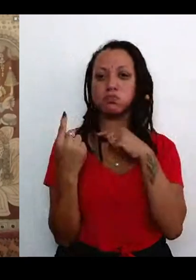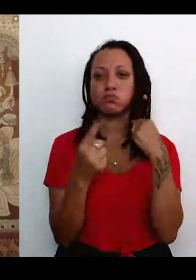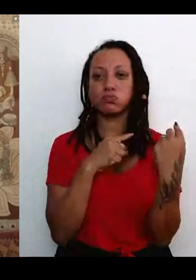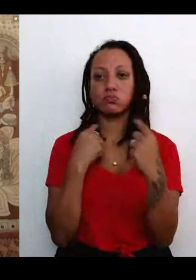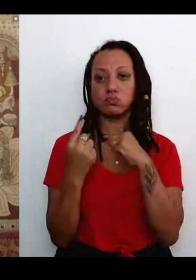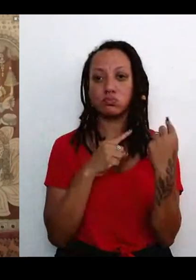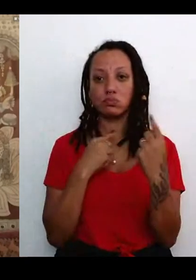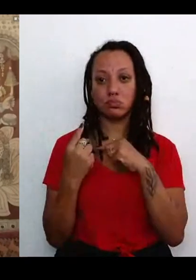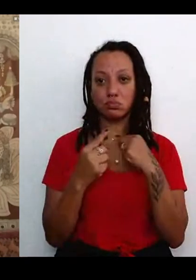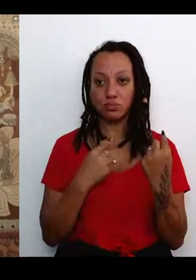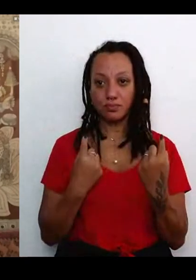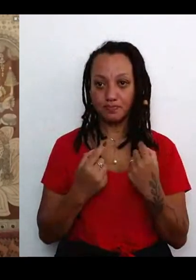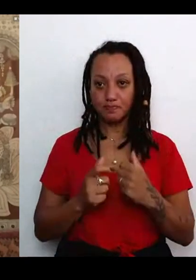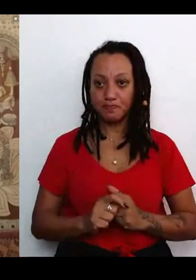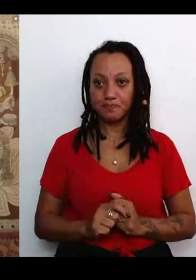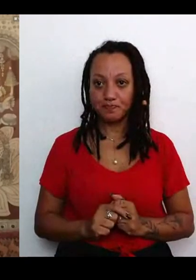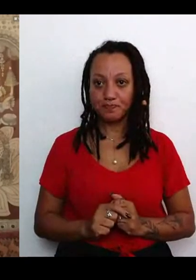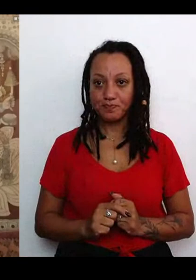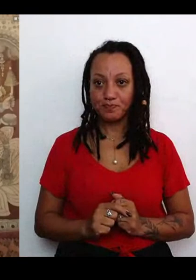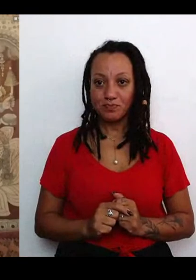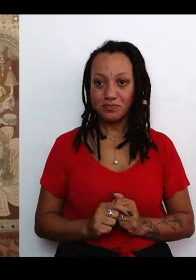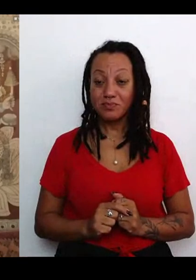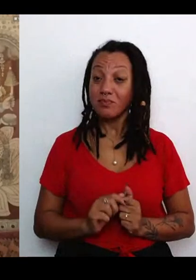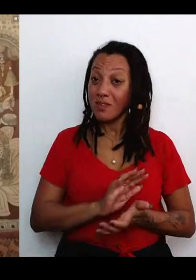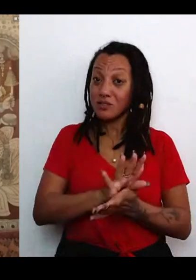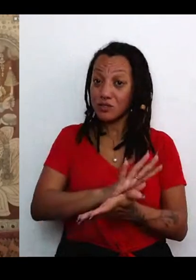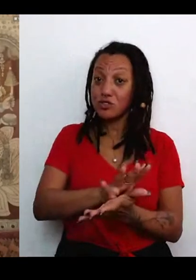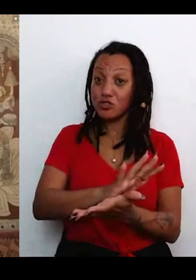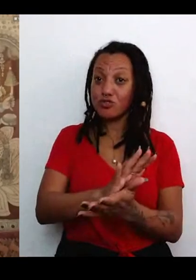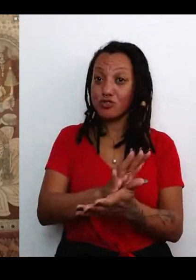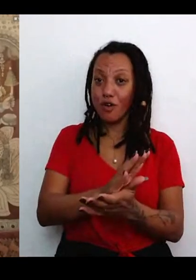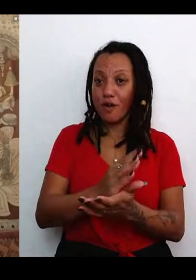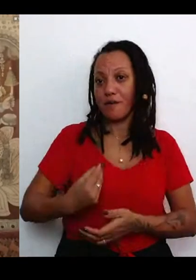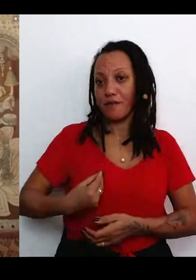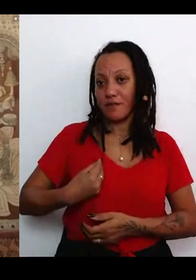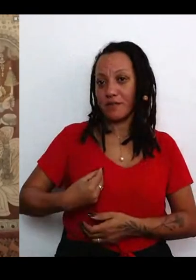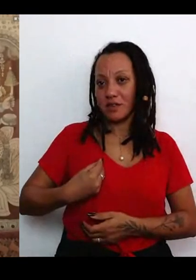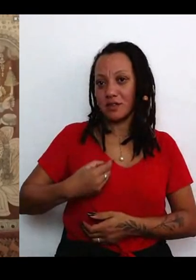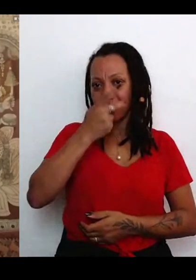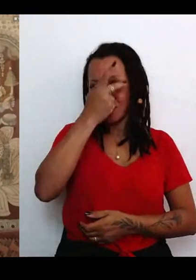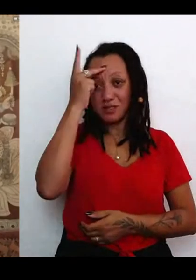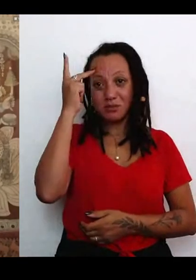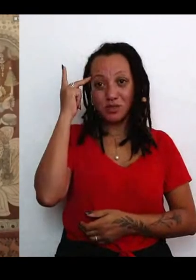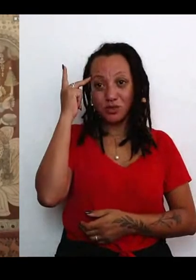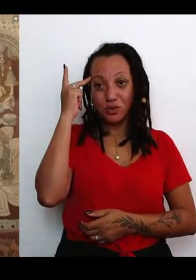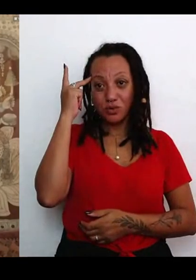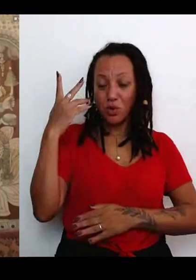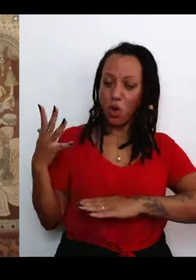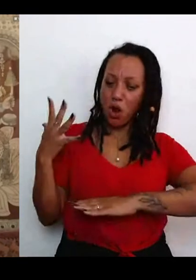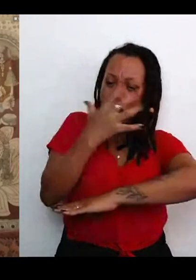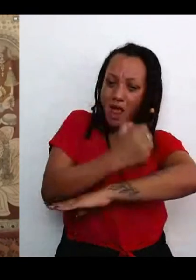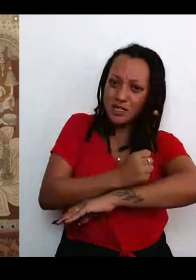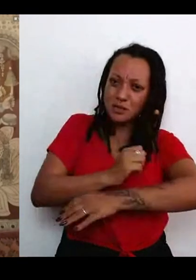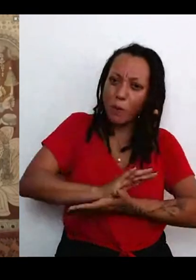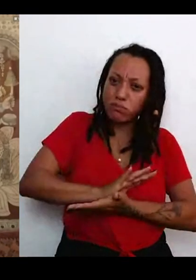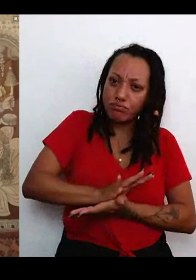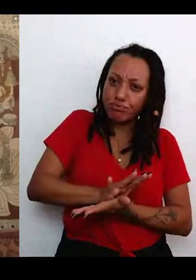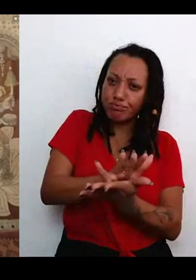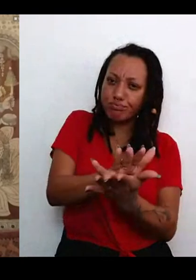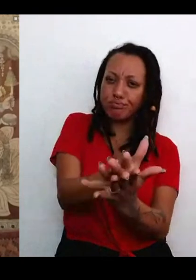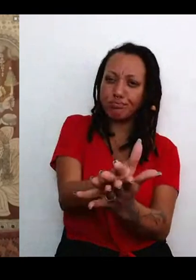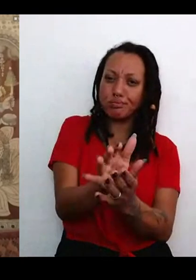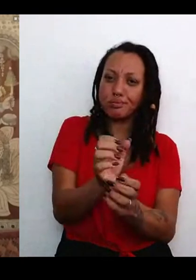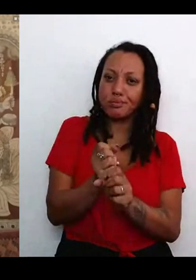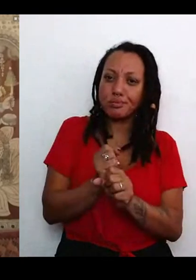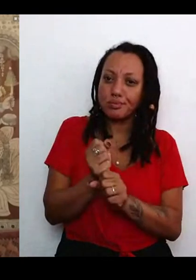in the process of colonialism in the Takeover of territory in and the continued Destruction for the global economy to grow